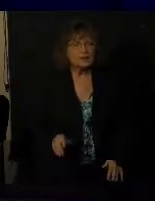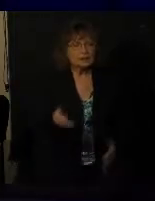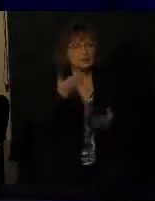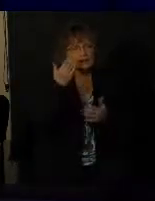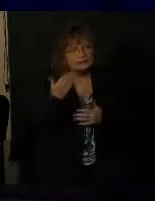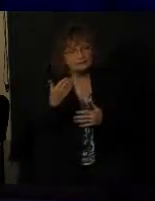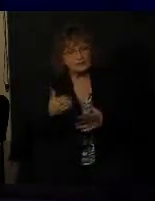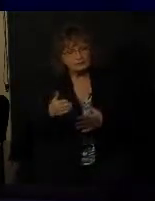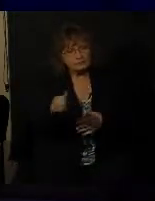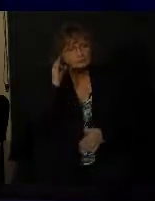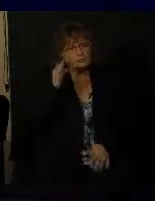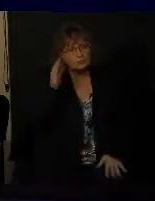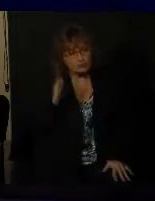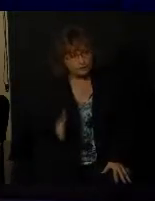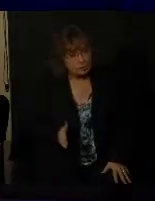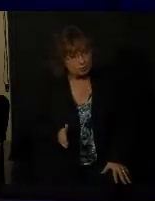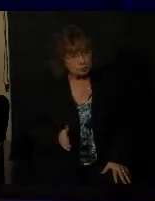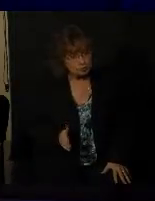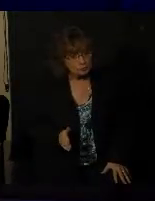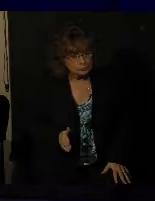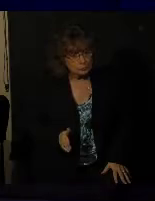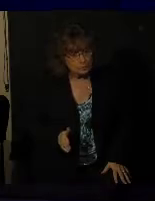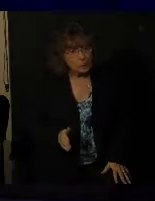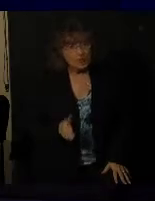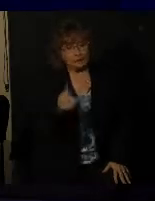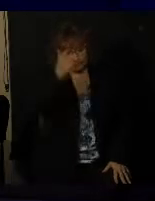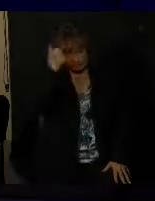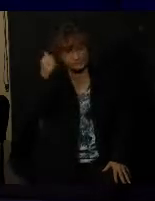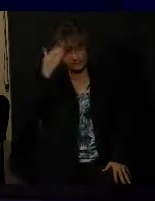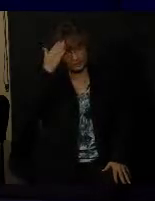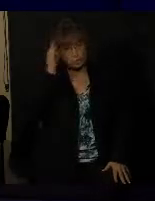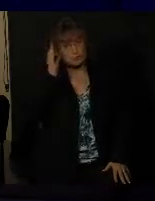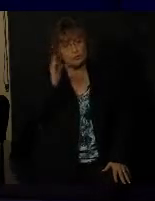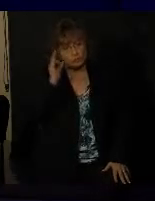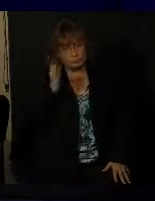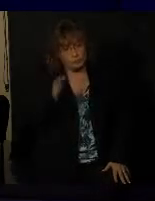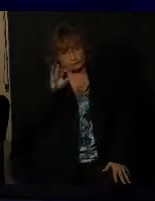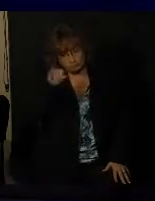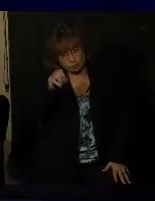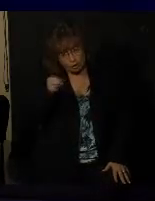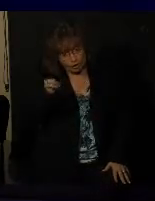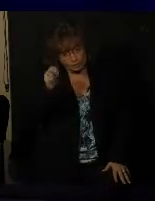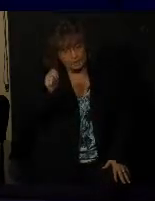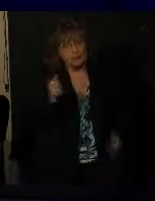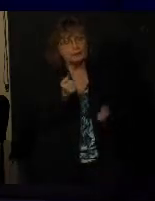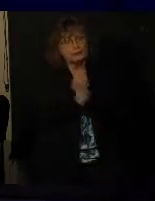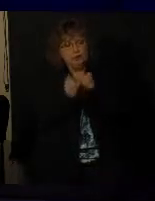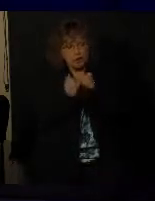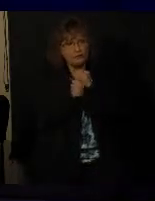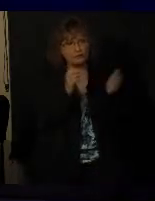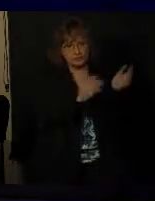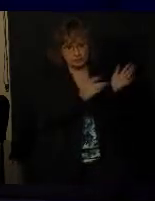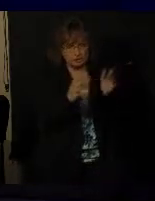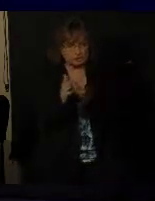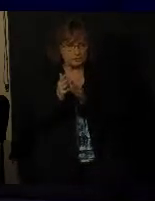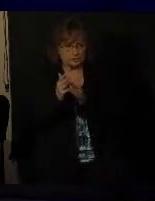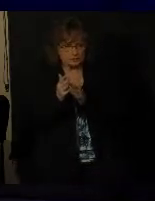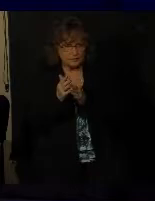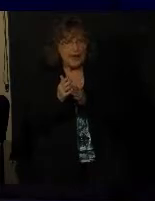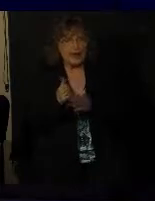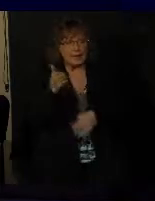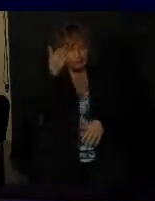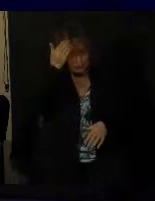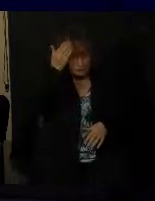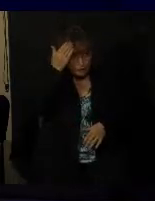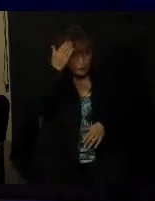because of time and rest easy, I will not be preaching tonight exegetically on verse